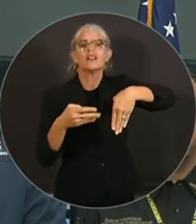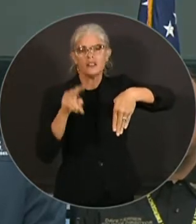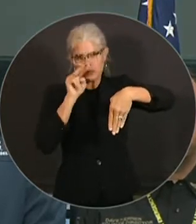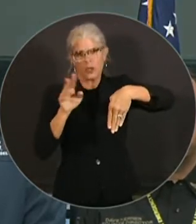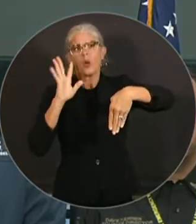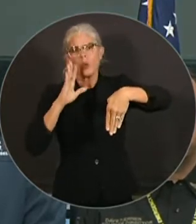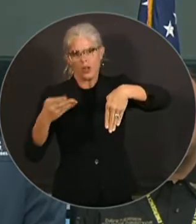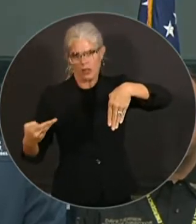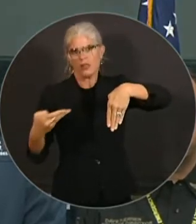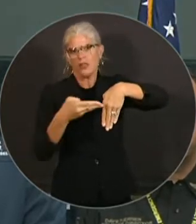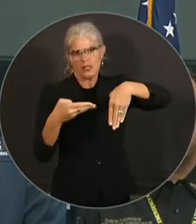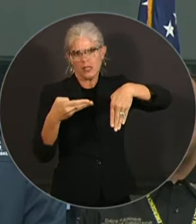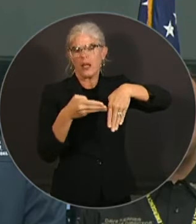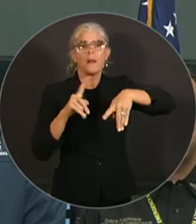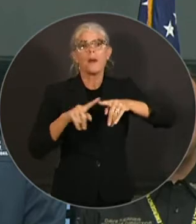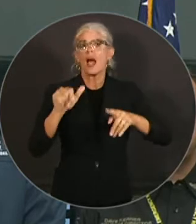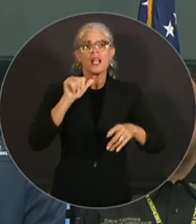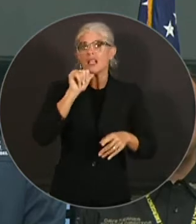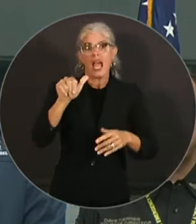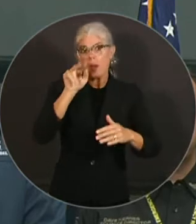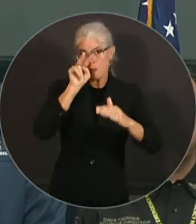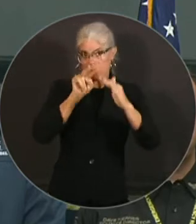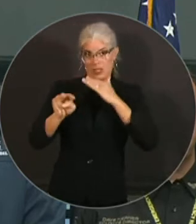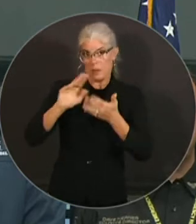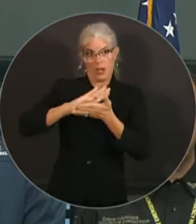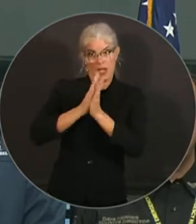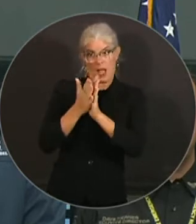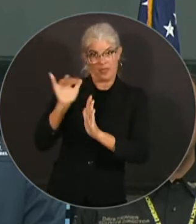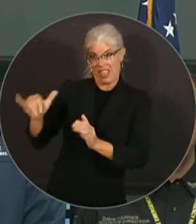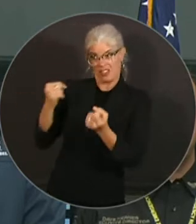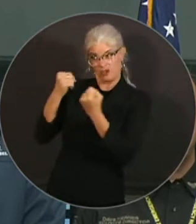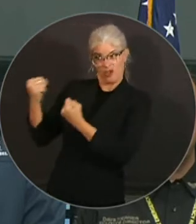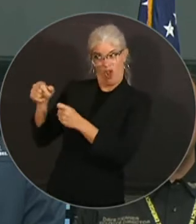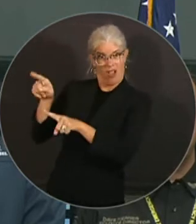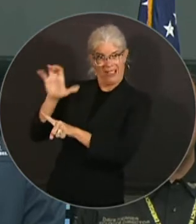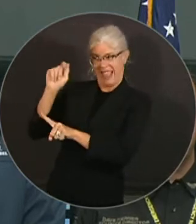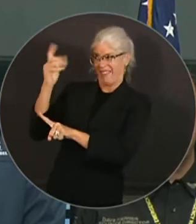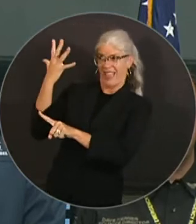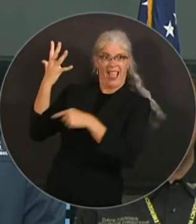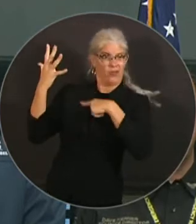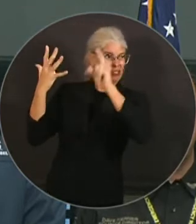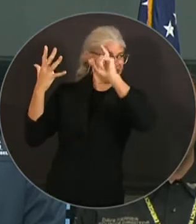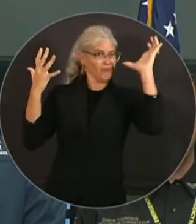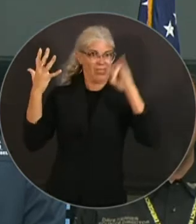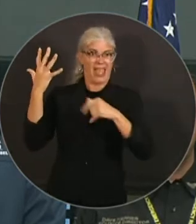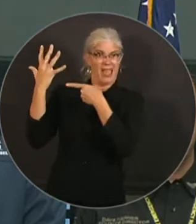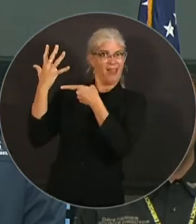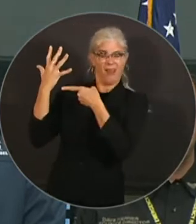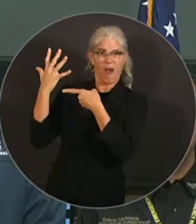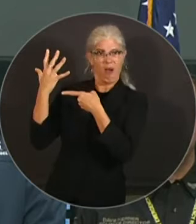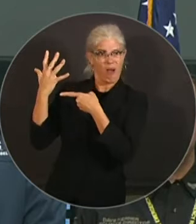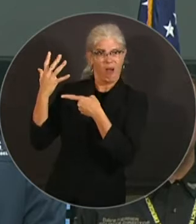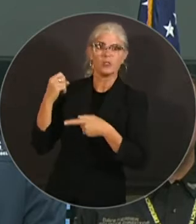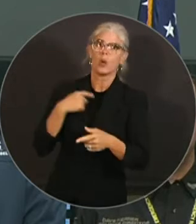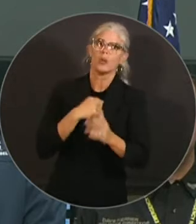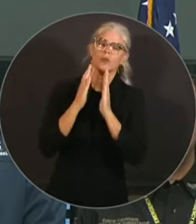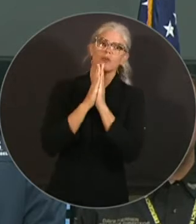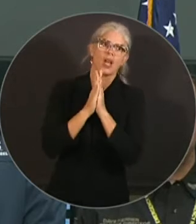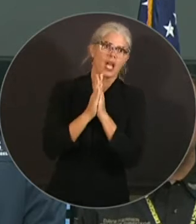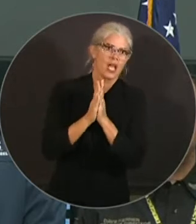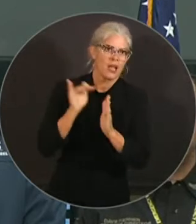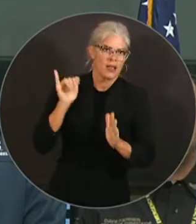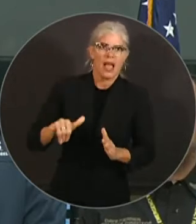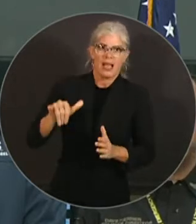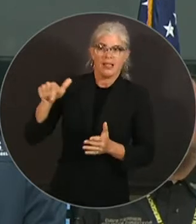it was not predicted that it would get this strong to begin with. So we can hope and pray that it does weaken. But as of